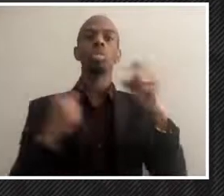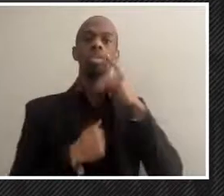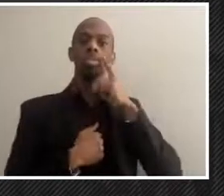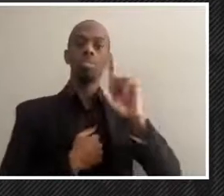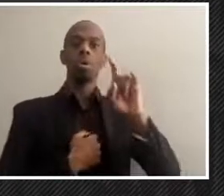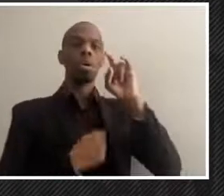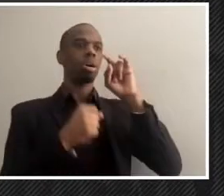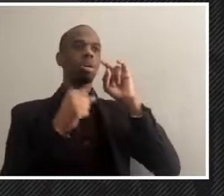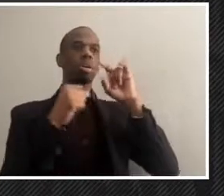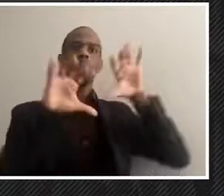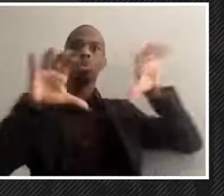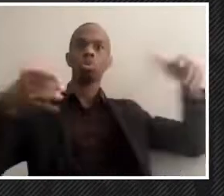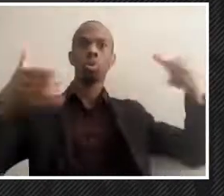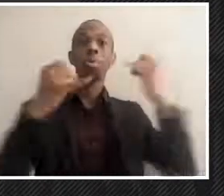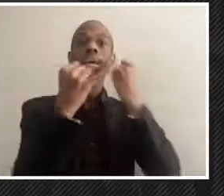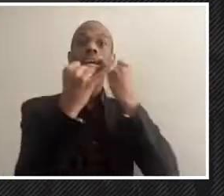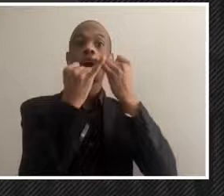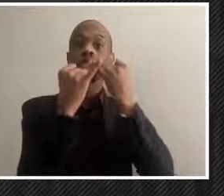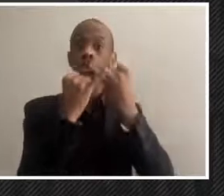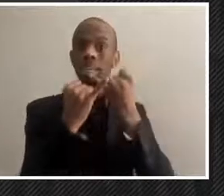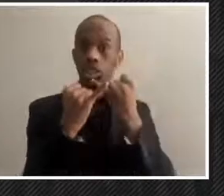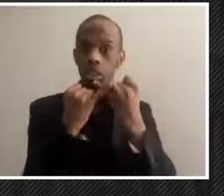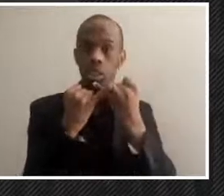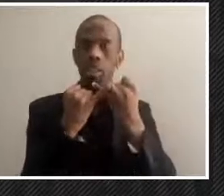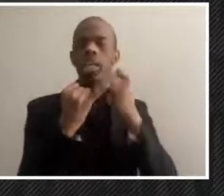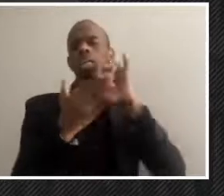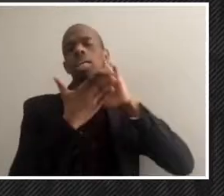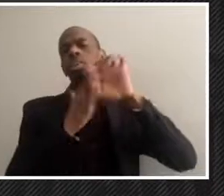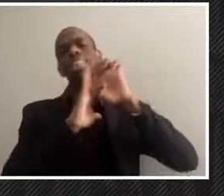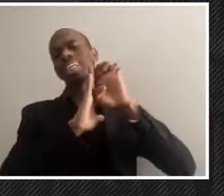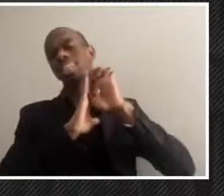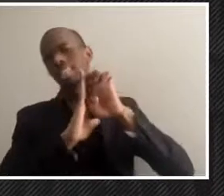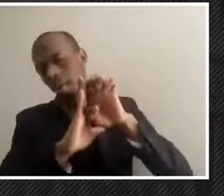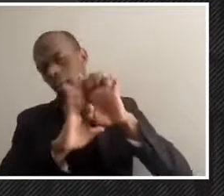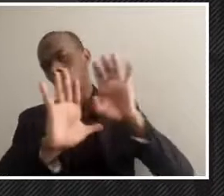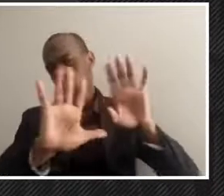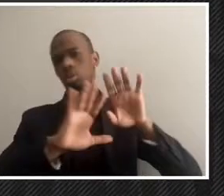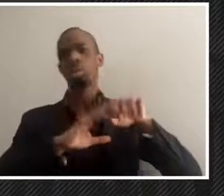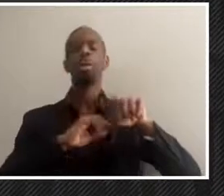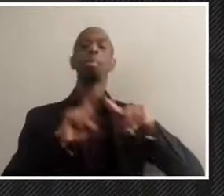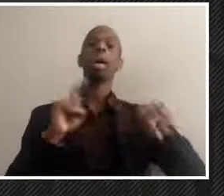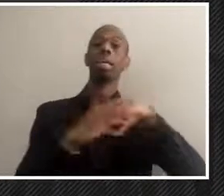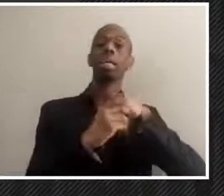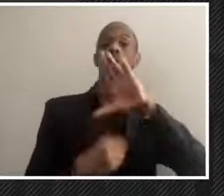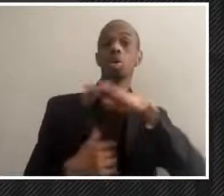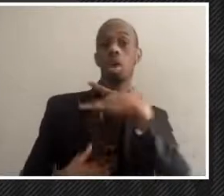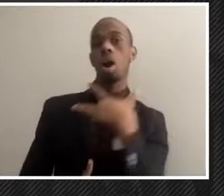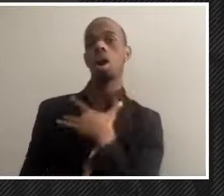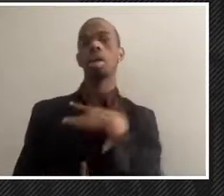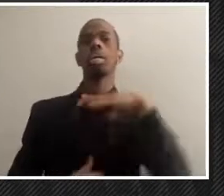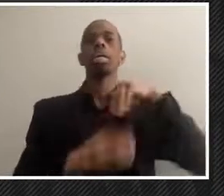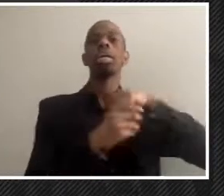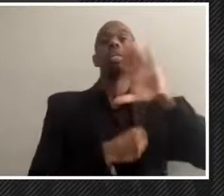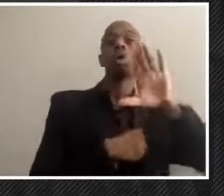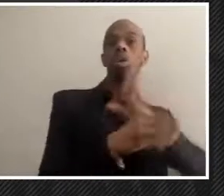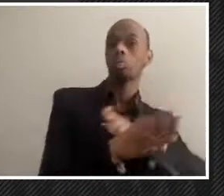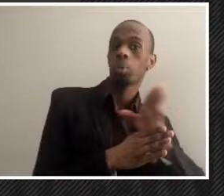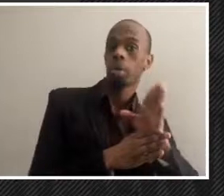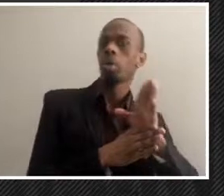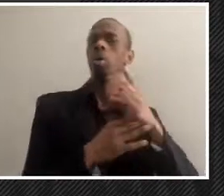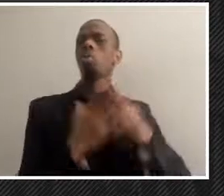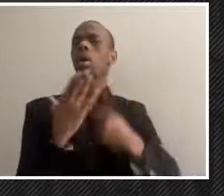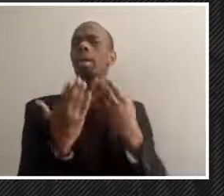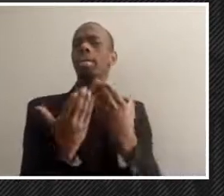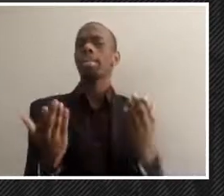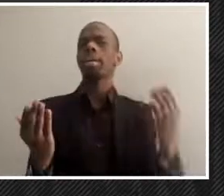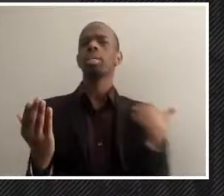in your heart and in your spirit and in your line of work, what are these things that we're constantly reaching for? And what do you think we can accomplish over